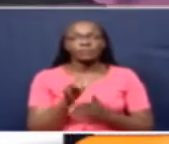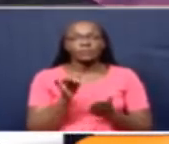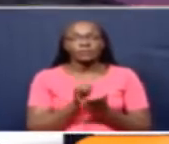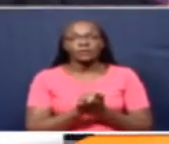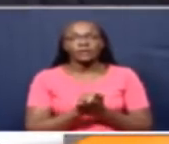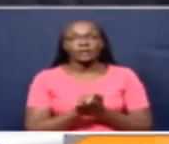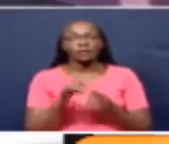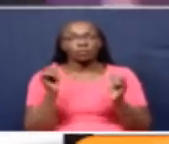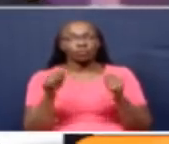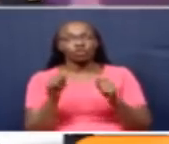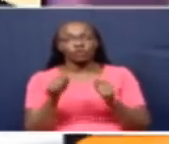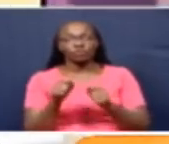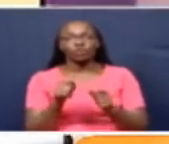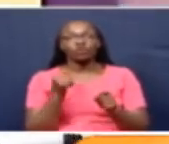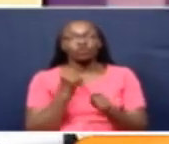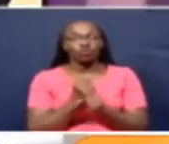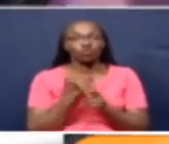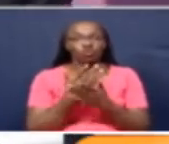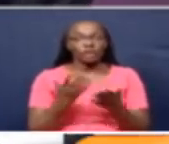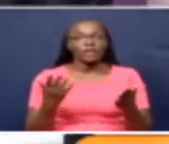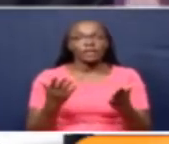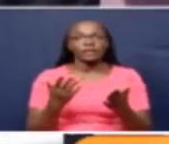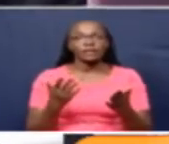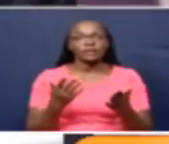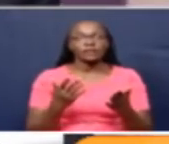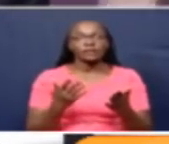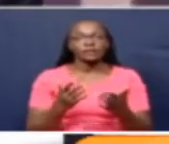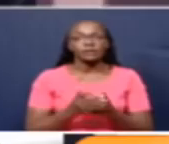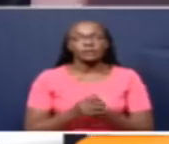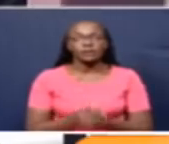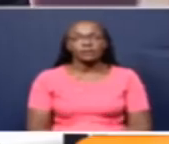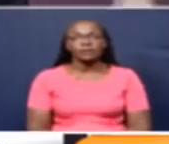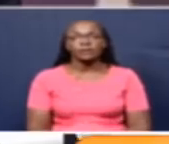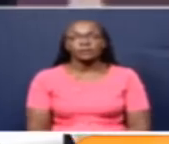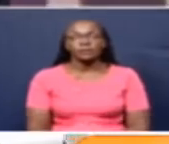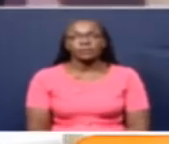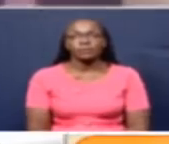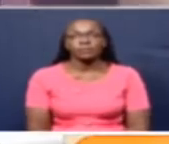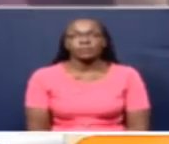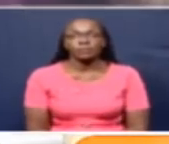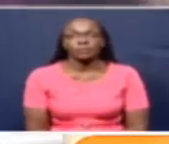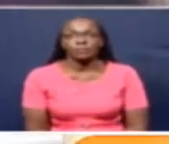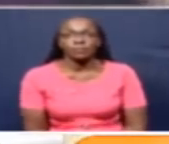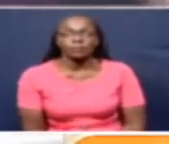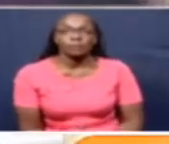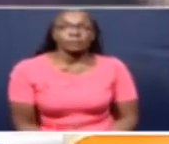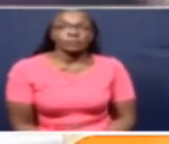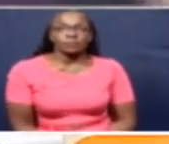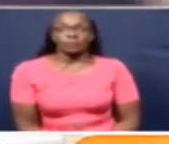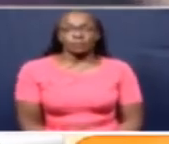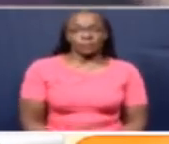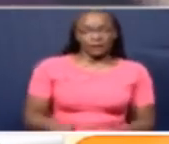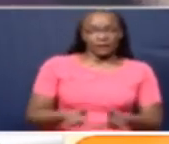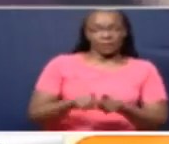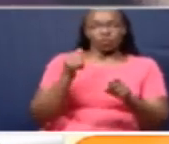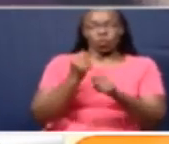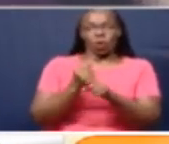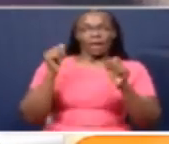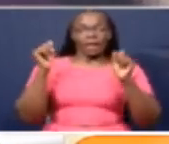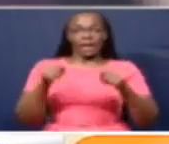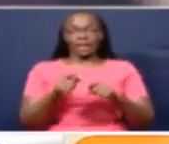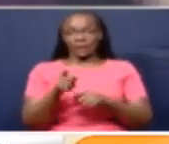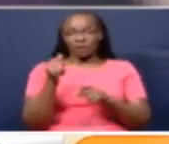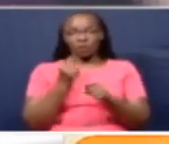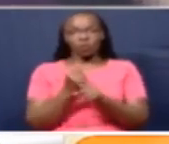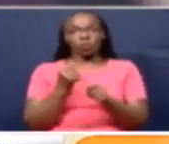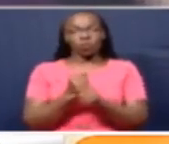that can do things. I bet you Uhuru likes this man. He does. The reason is, and this man works. Yeah, exactly. He works. And let me